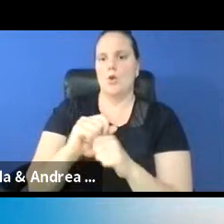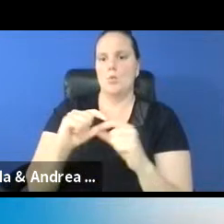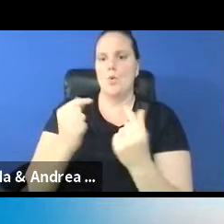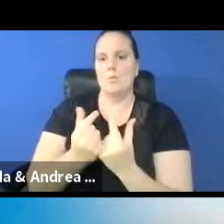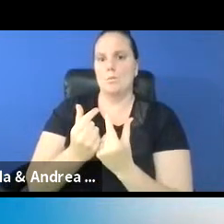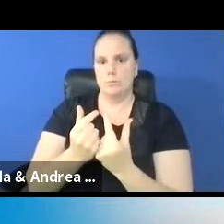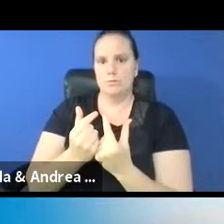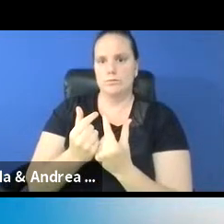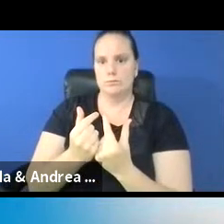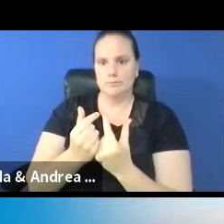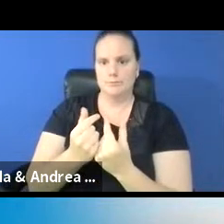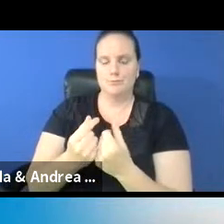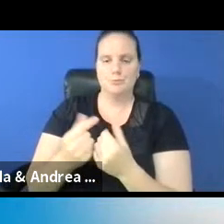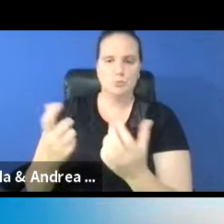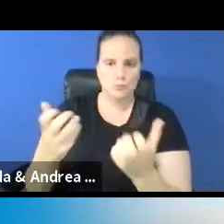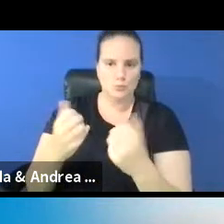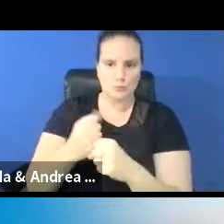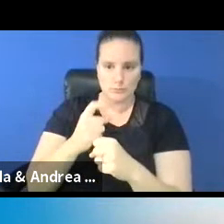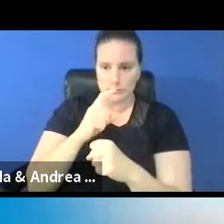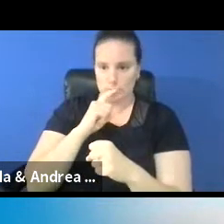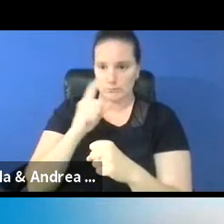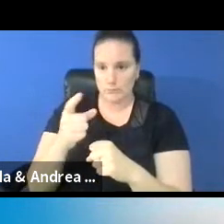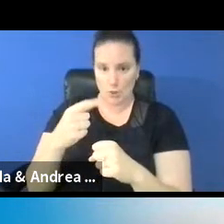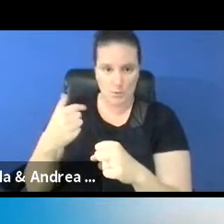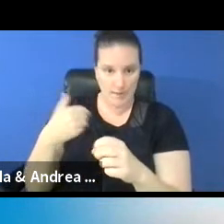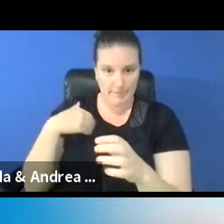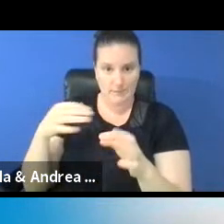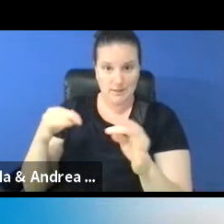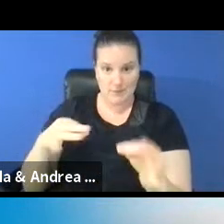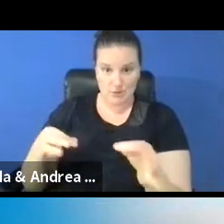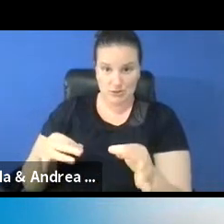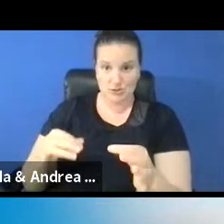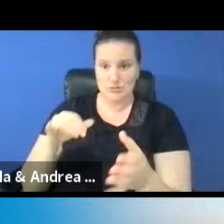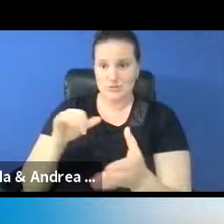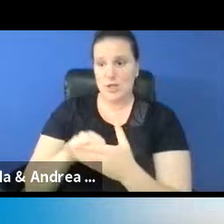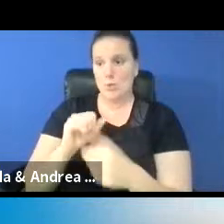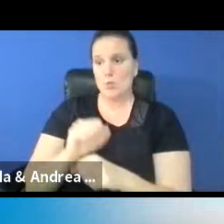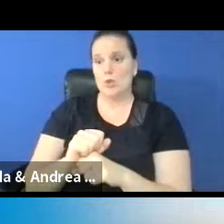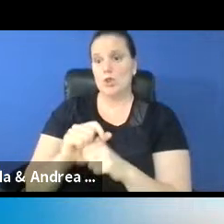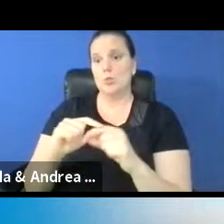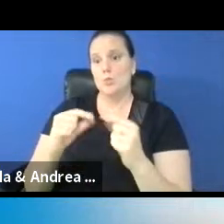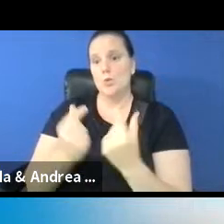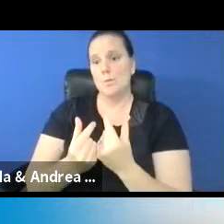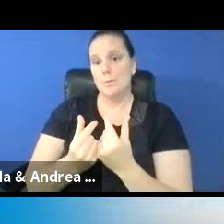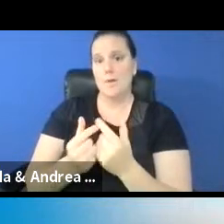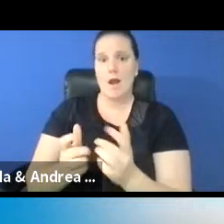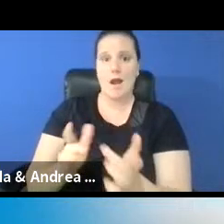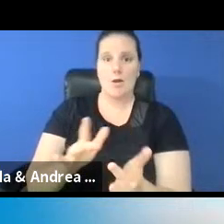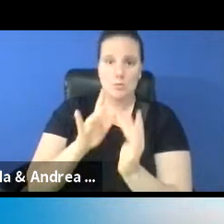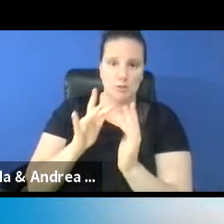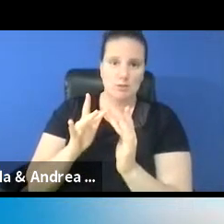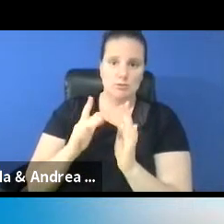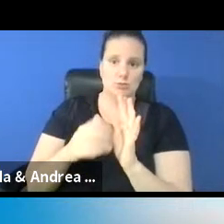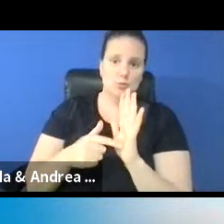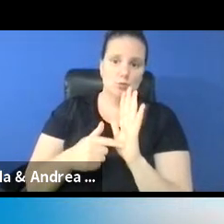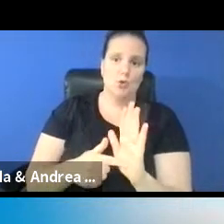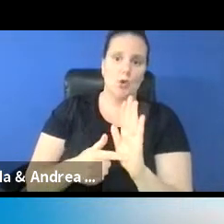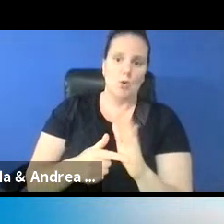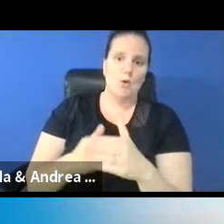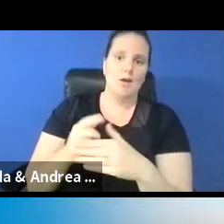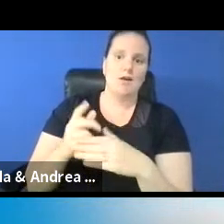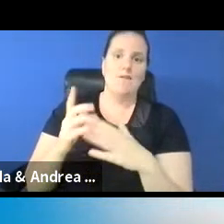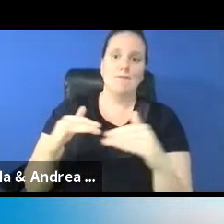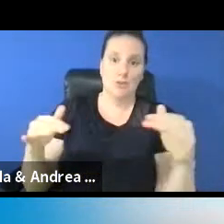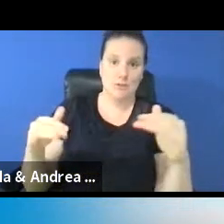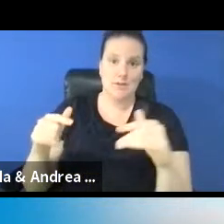up, wanting to make sure we have this equity definition, that our working groups and our outreach is reflective of the diversity of this